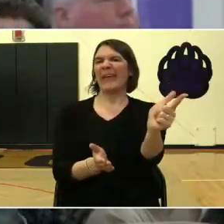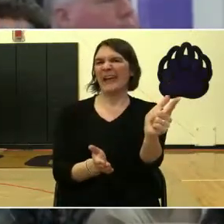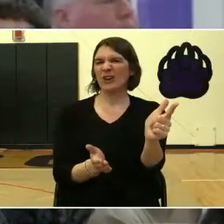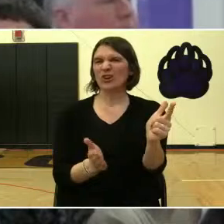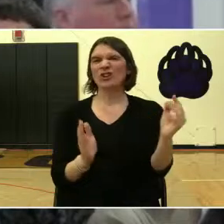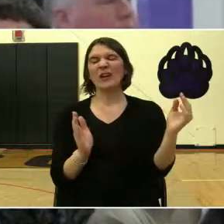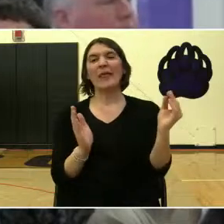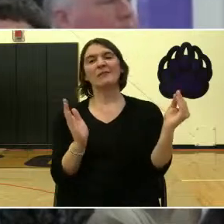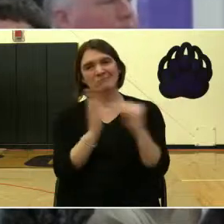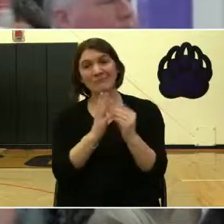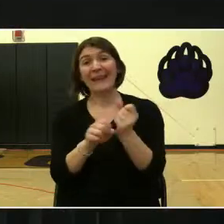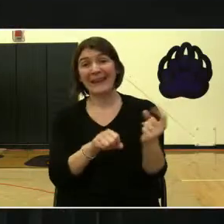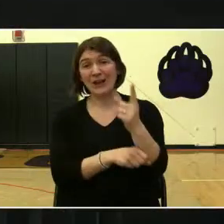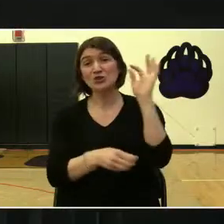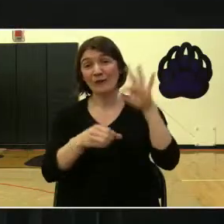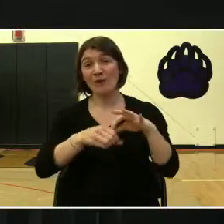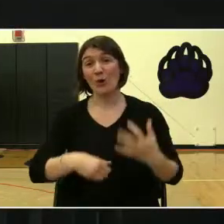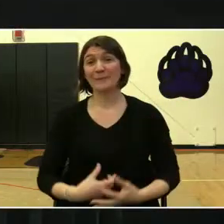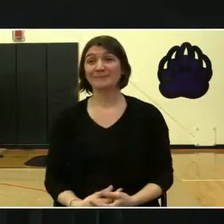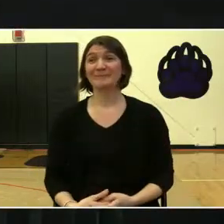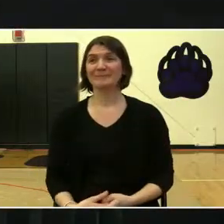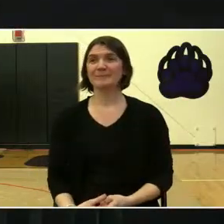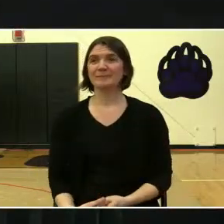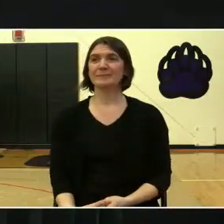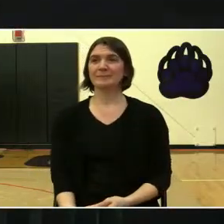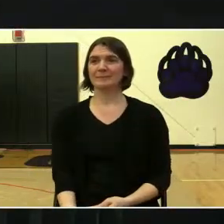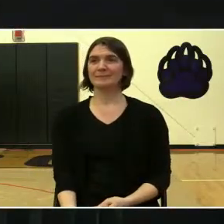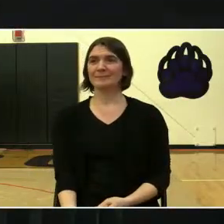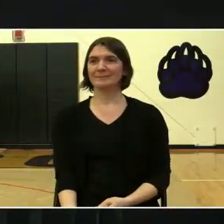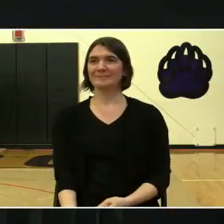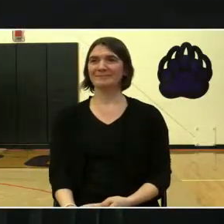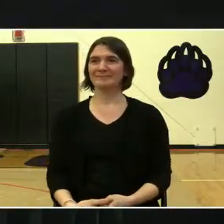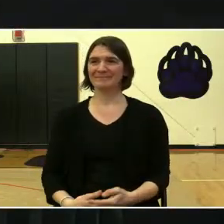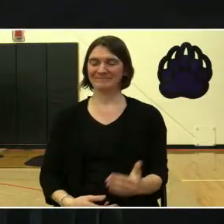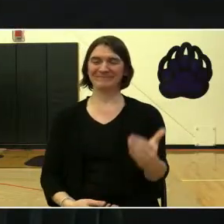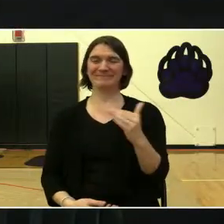have it on the warning next year M